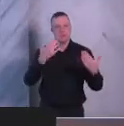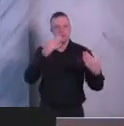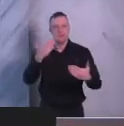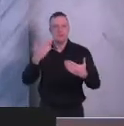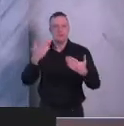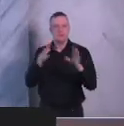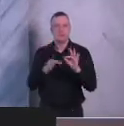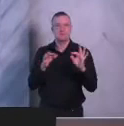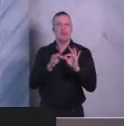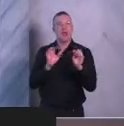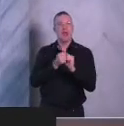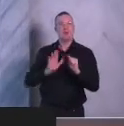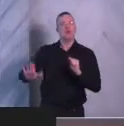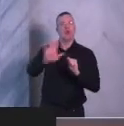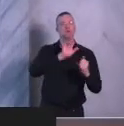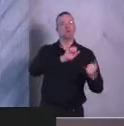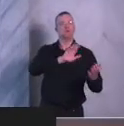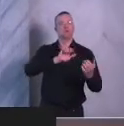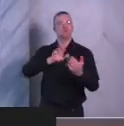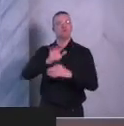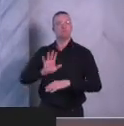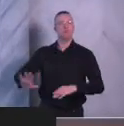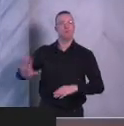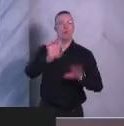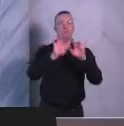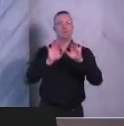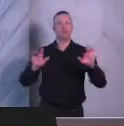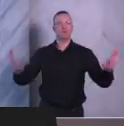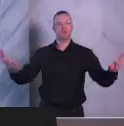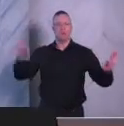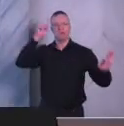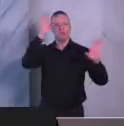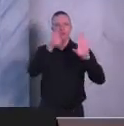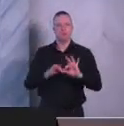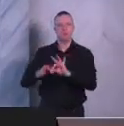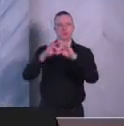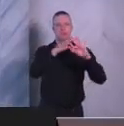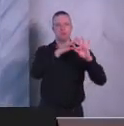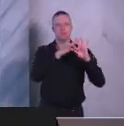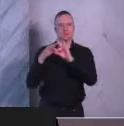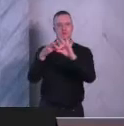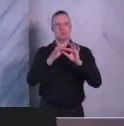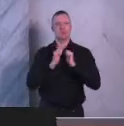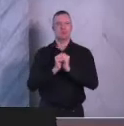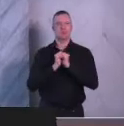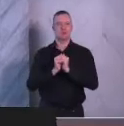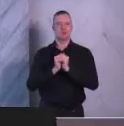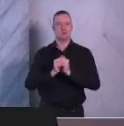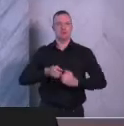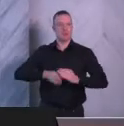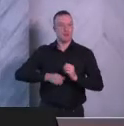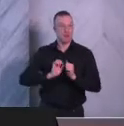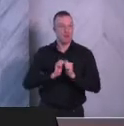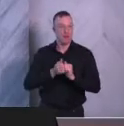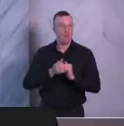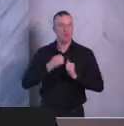your own way. And now our minds are one. And so to end this, I ask that